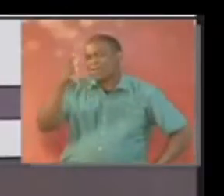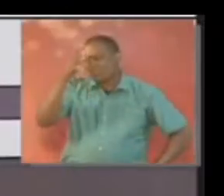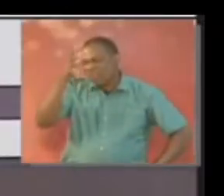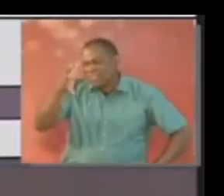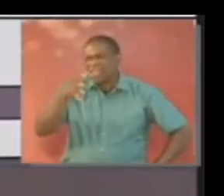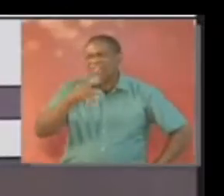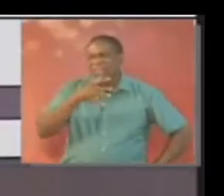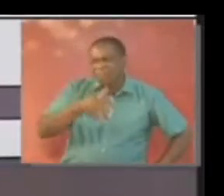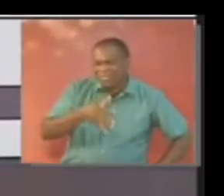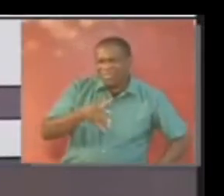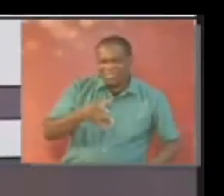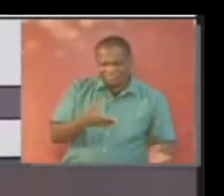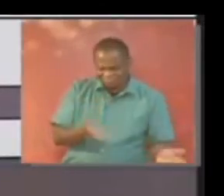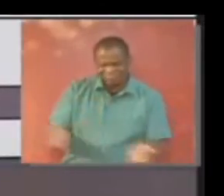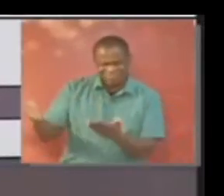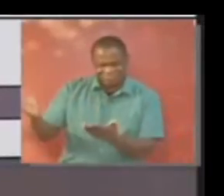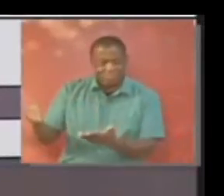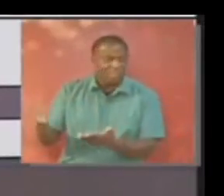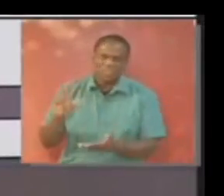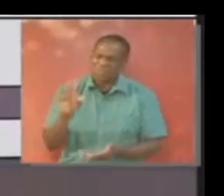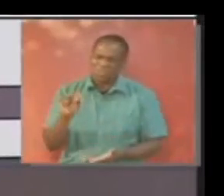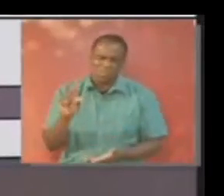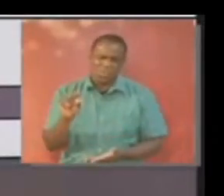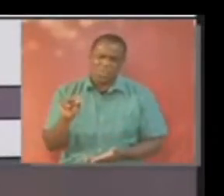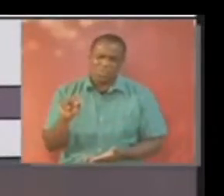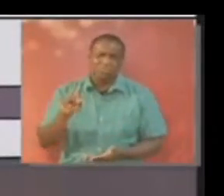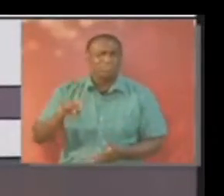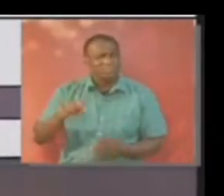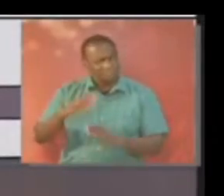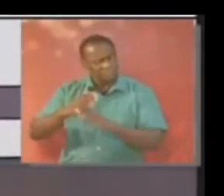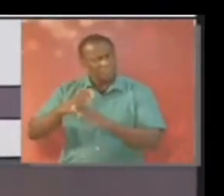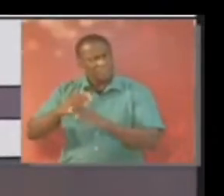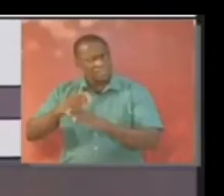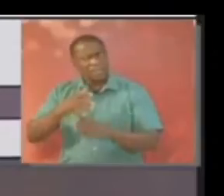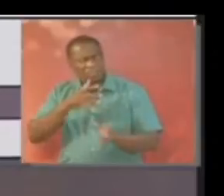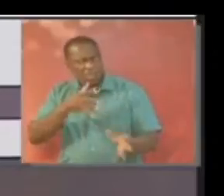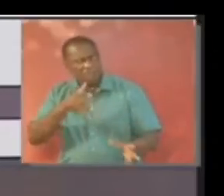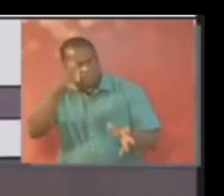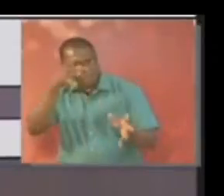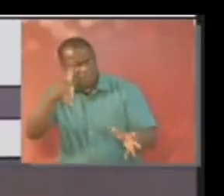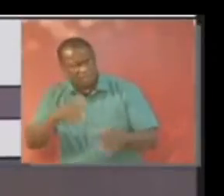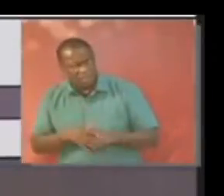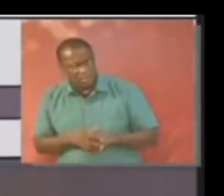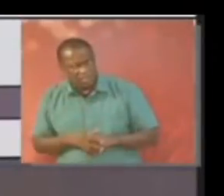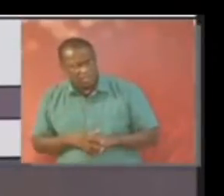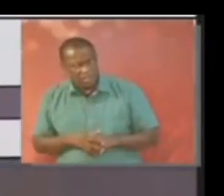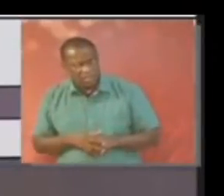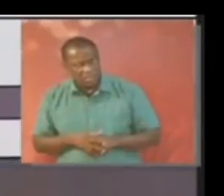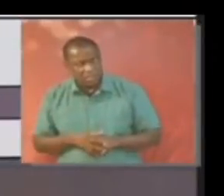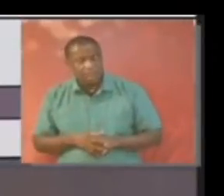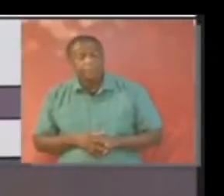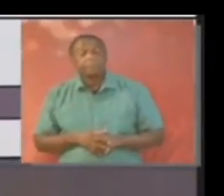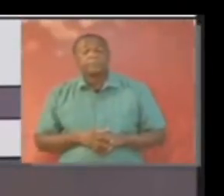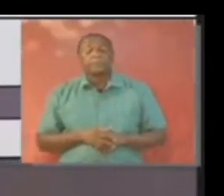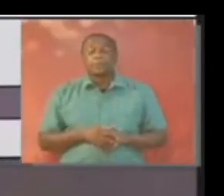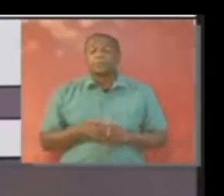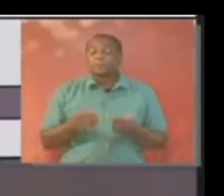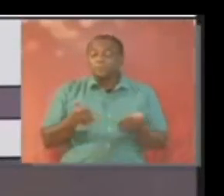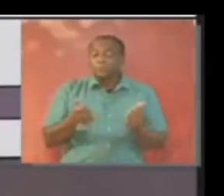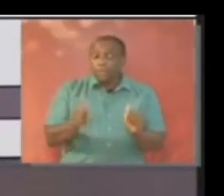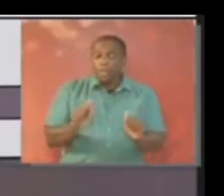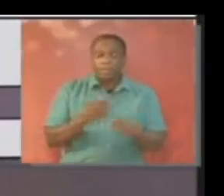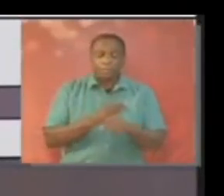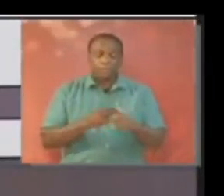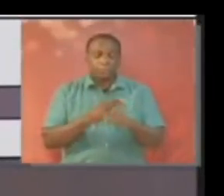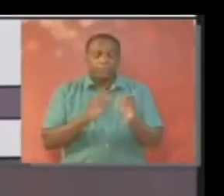now is us looking at protecting our loved ones from our children, in a sense. Again, use virtual connection to reduce risk